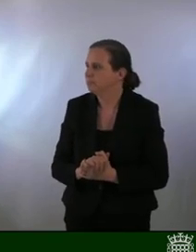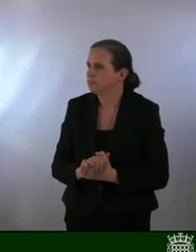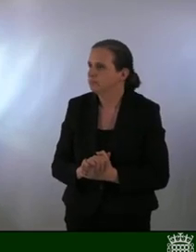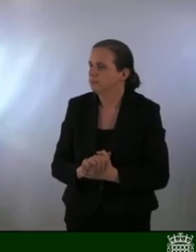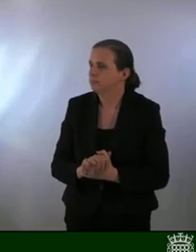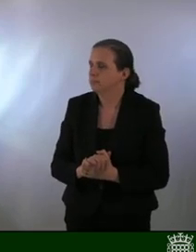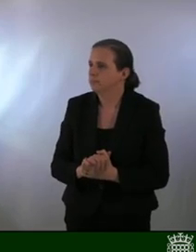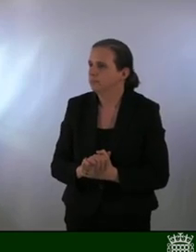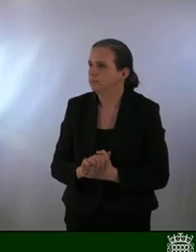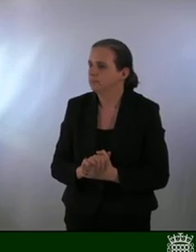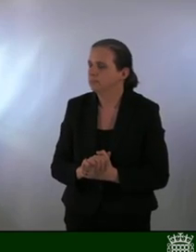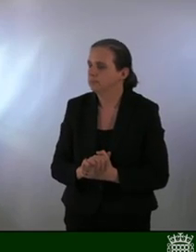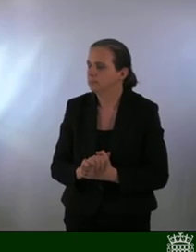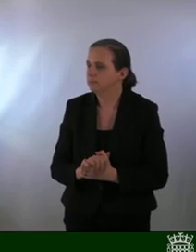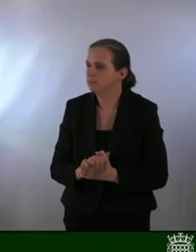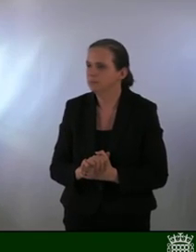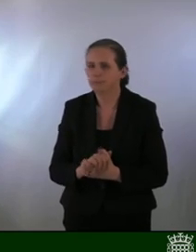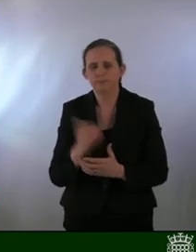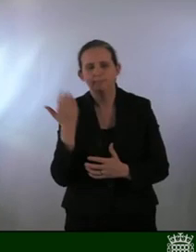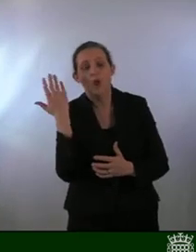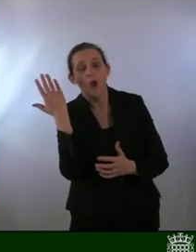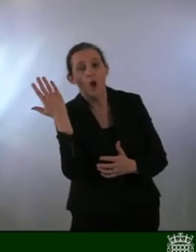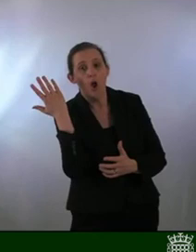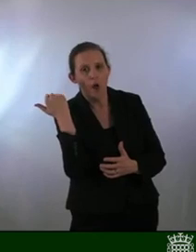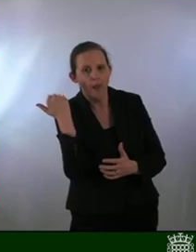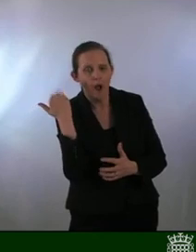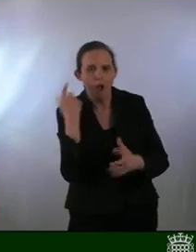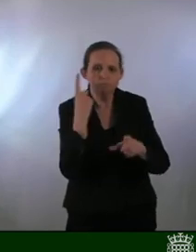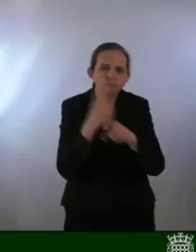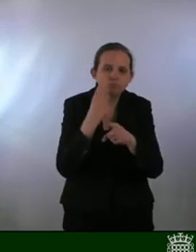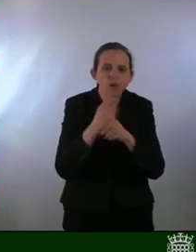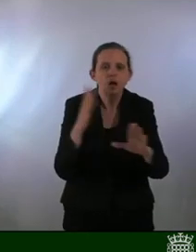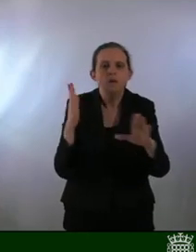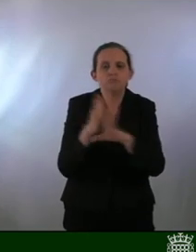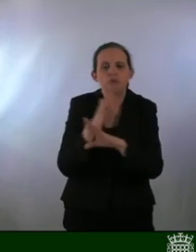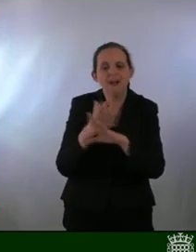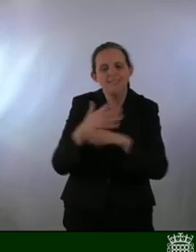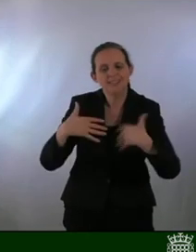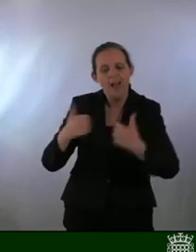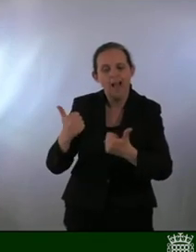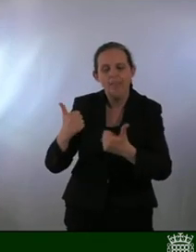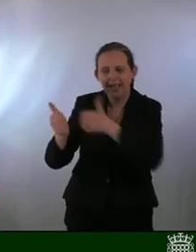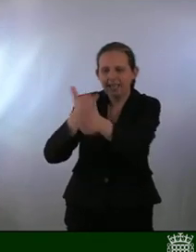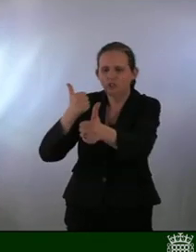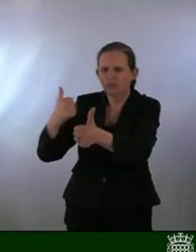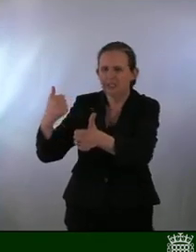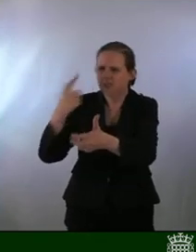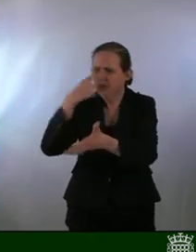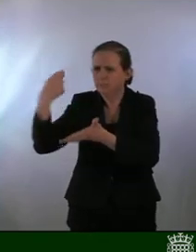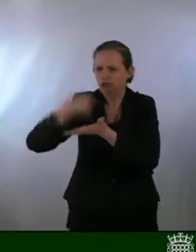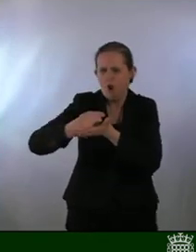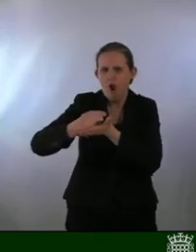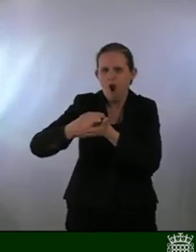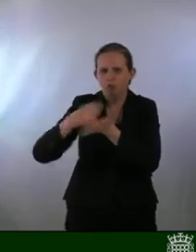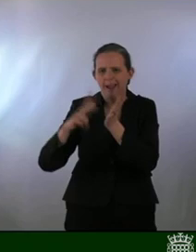My honourable friend, the member for Leicester East, referred earlier to reports that the private health industry is planning to charge the NHS £2.4 million